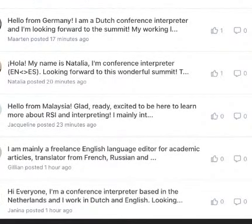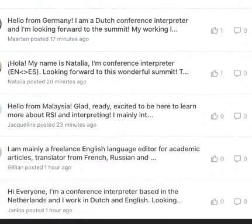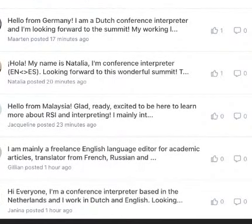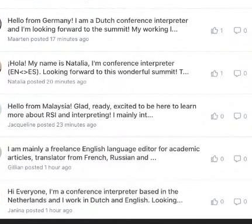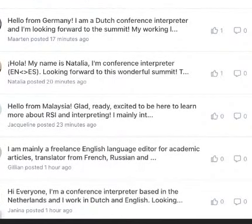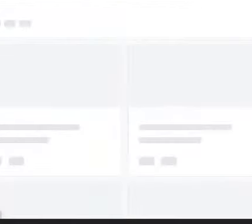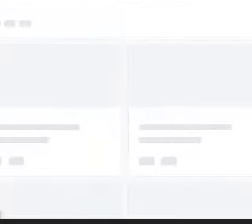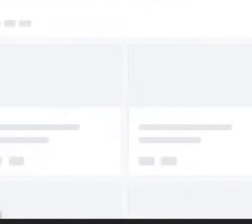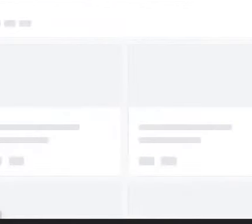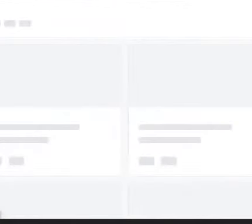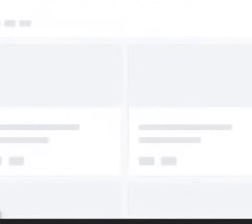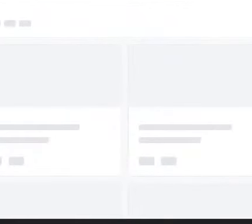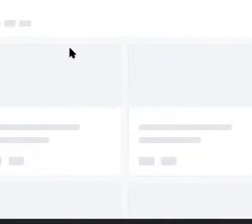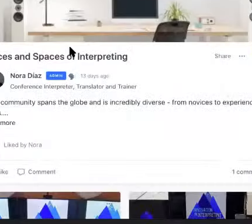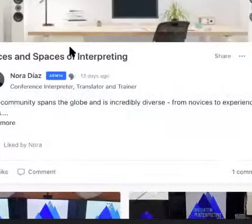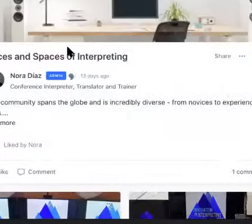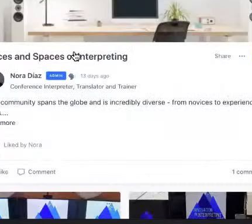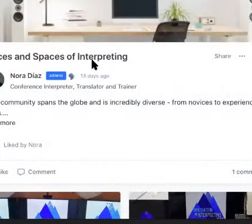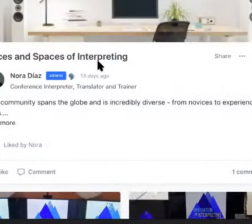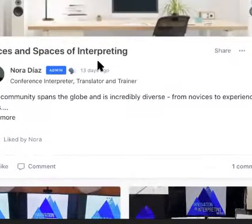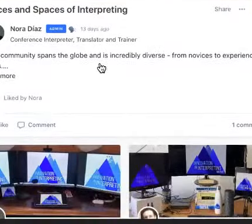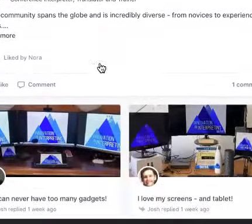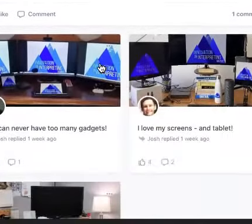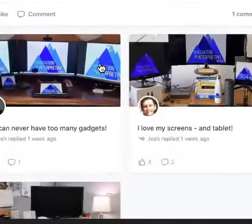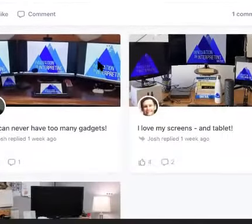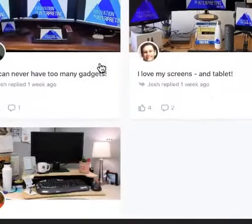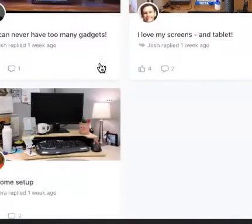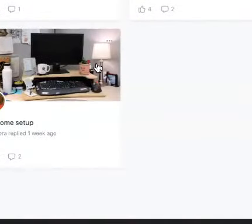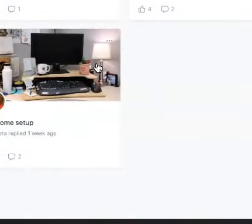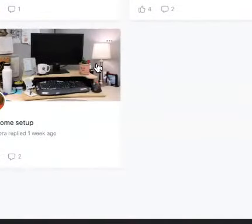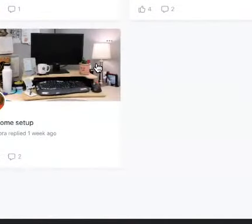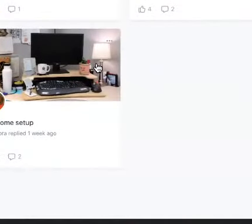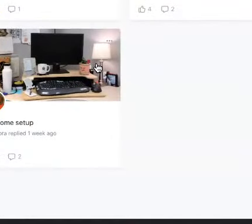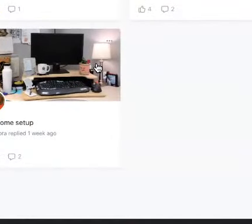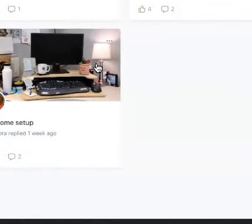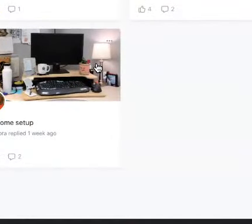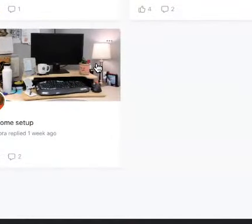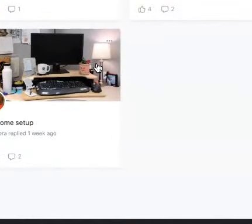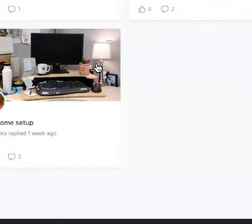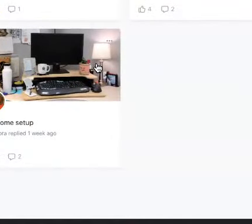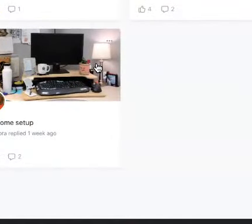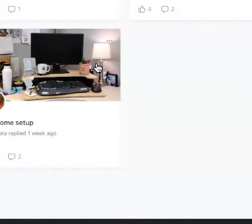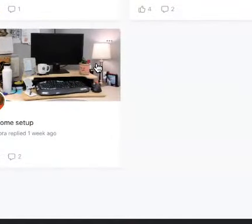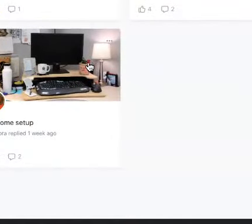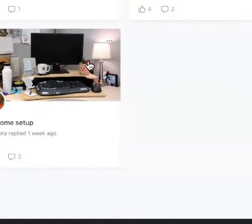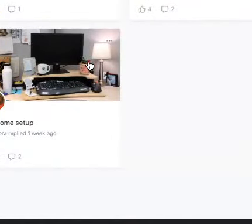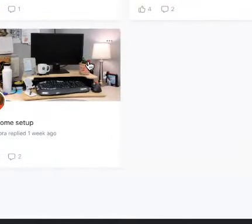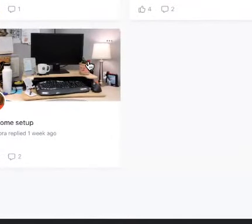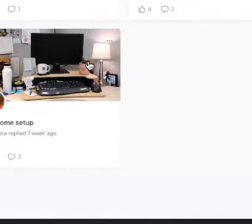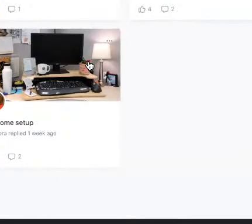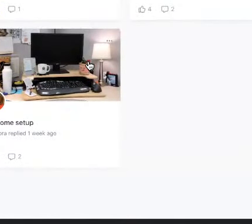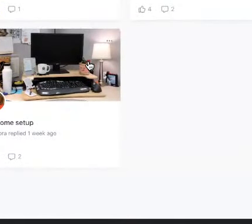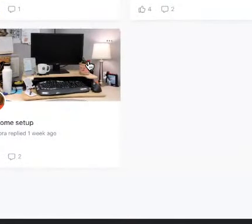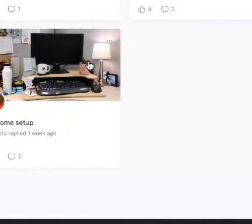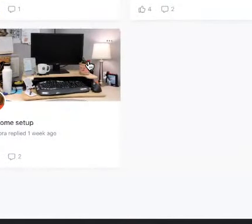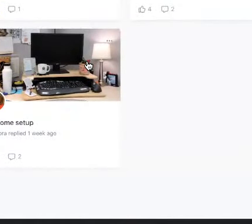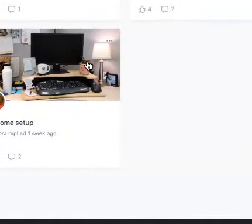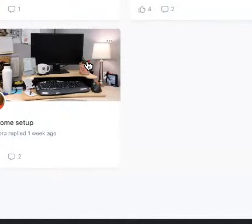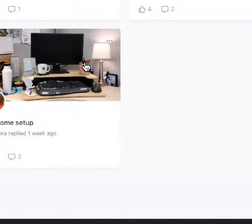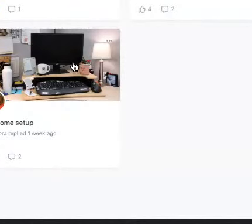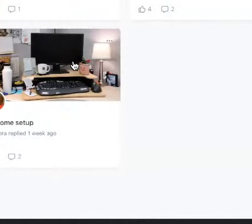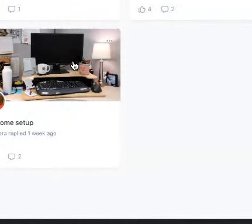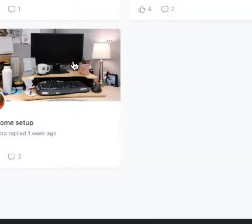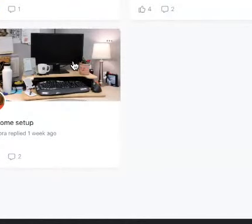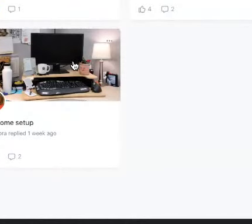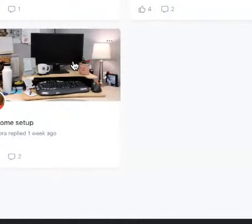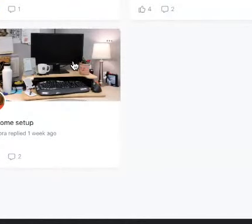interactive activity. There's this faces and spaces section where you can showcase what your home setup looks like. We'd love